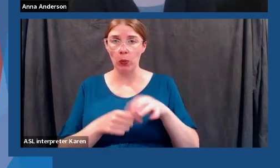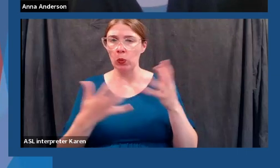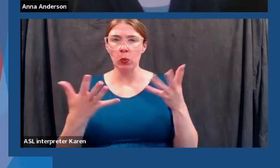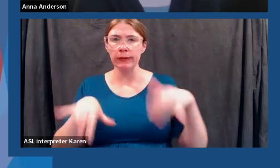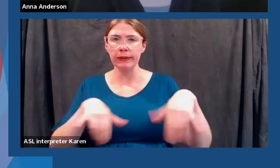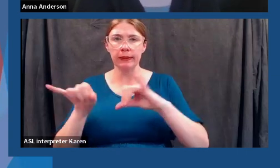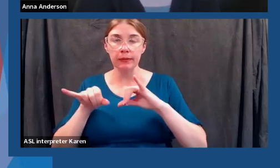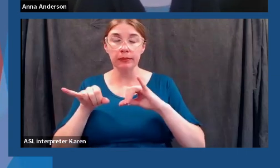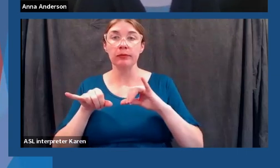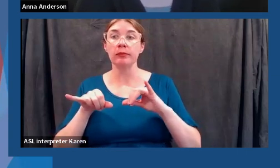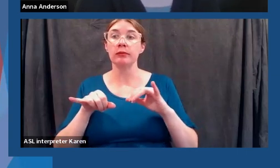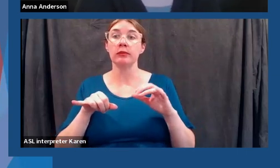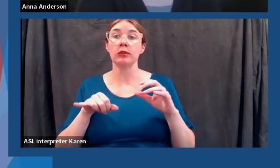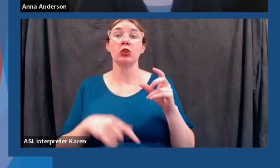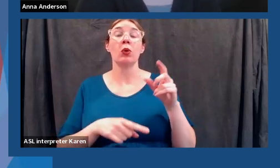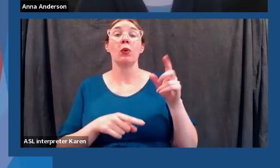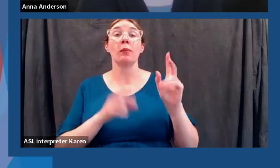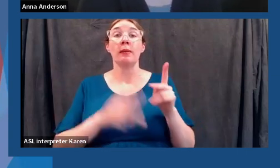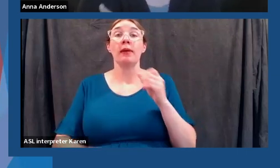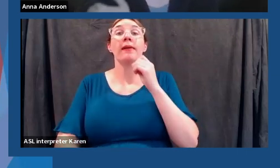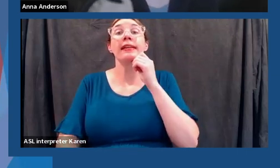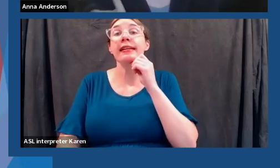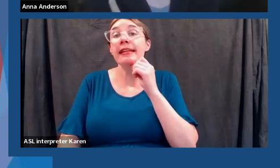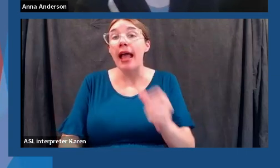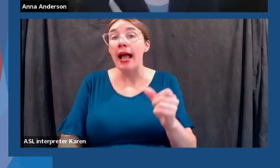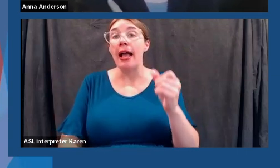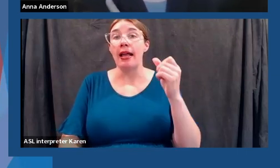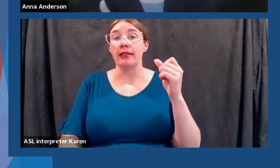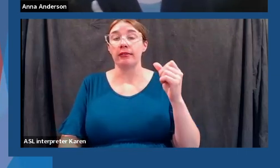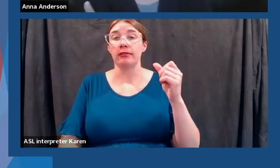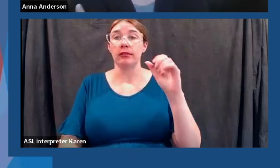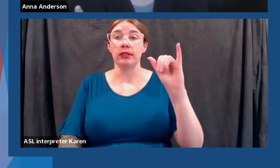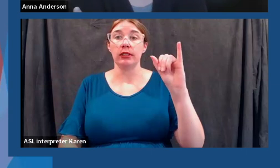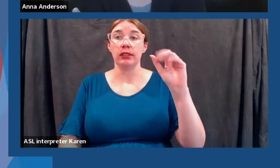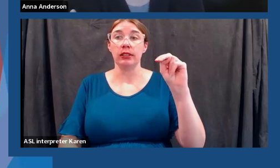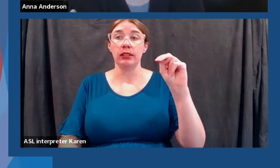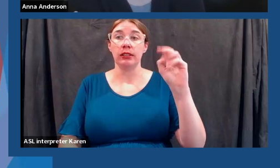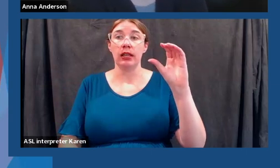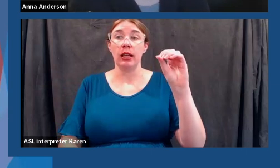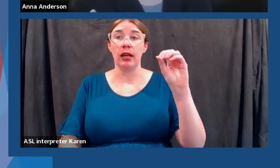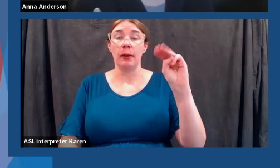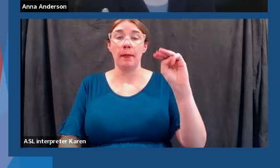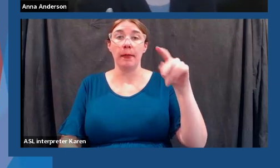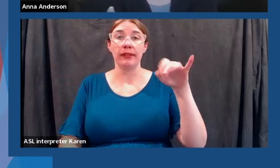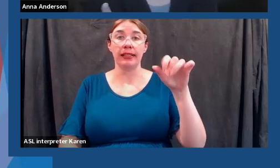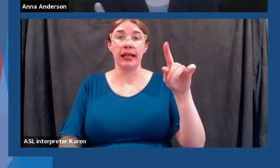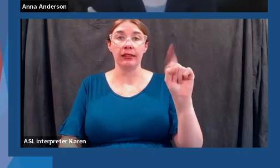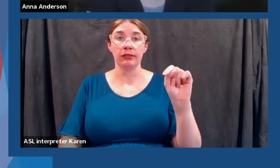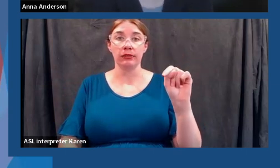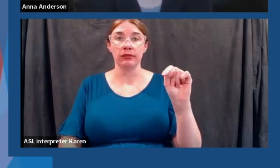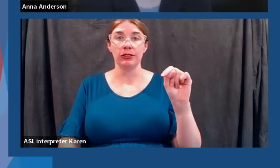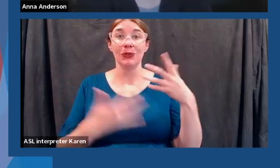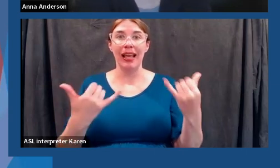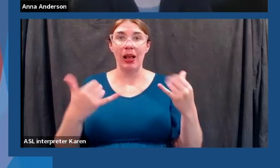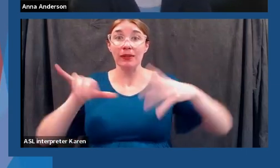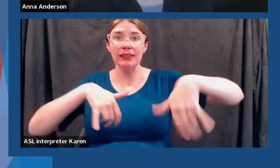be incompetent. So not saying they're incompetent. So what's the standard? There isn't one.